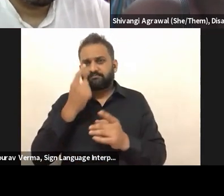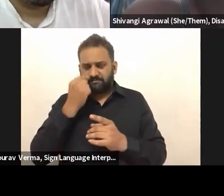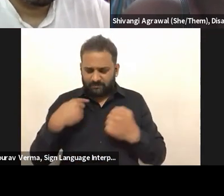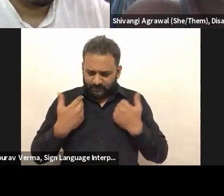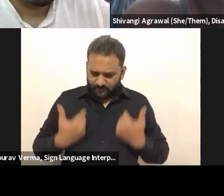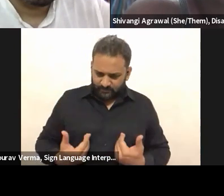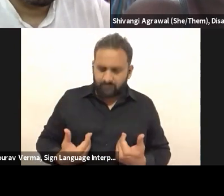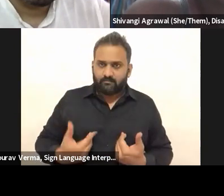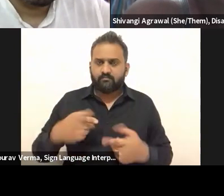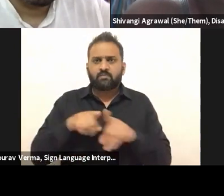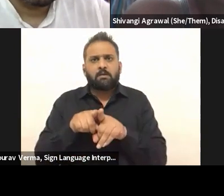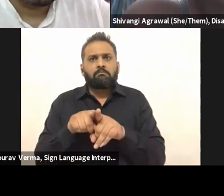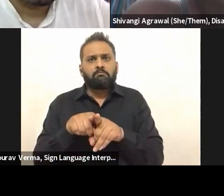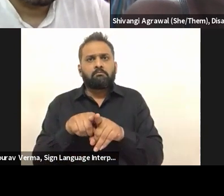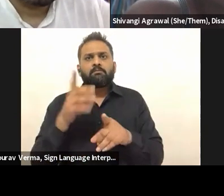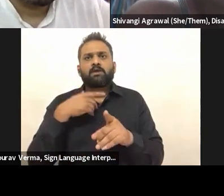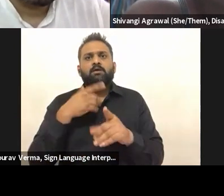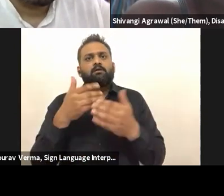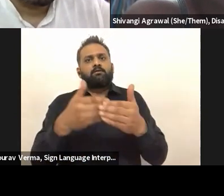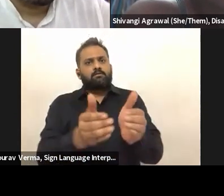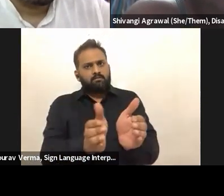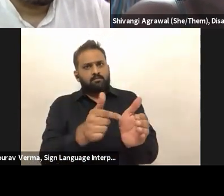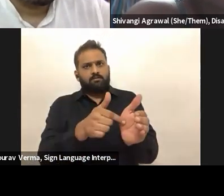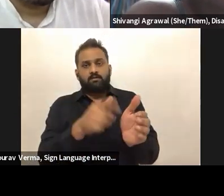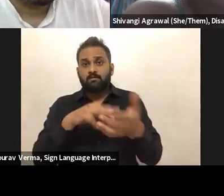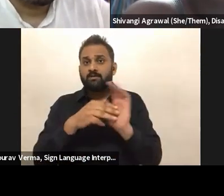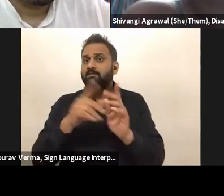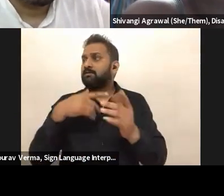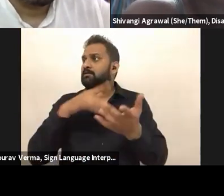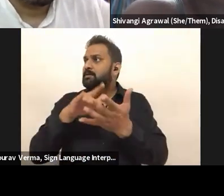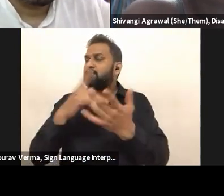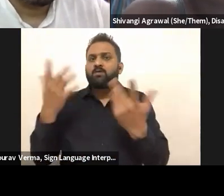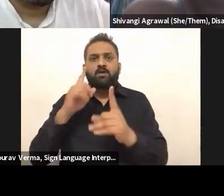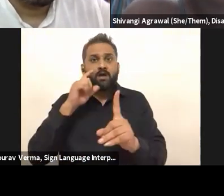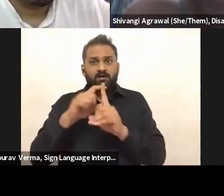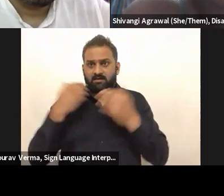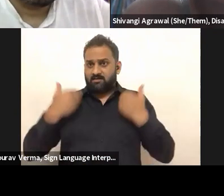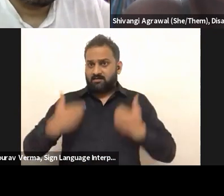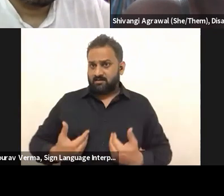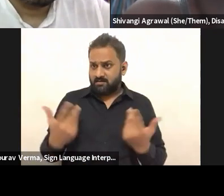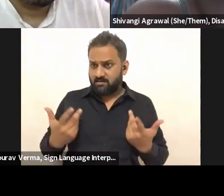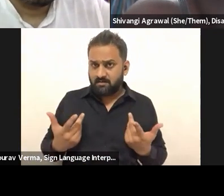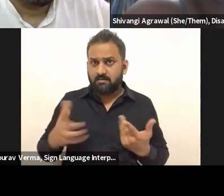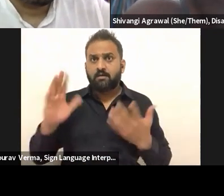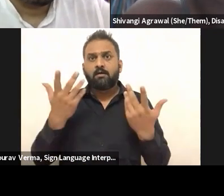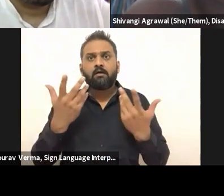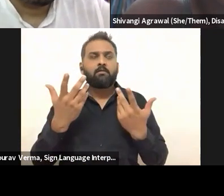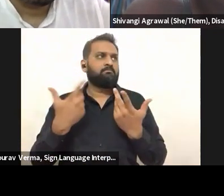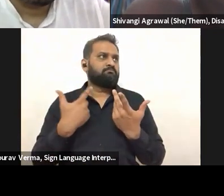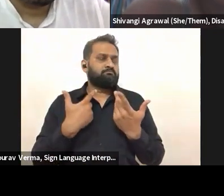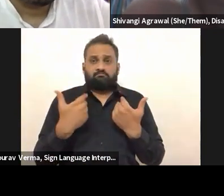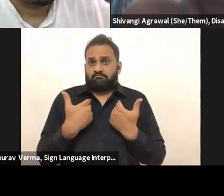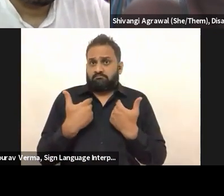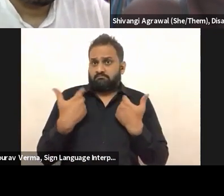communities, where there is an institutionalization of our identities, where we are either imprisoned or we are put